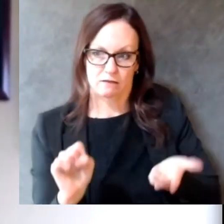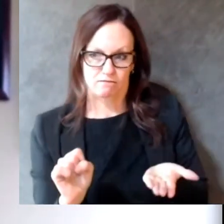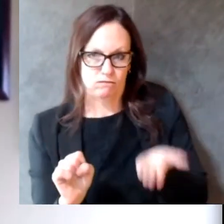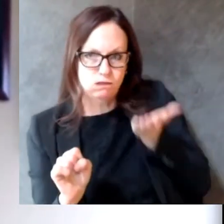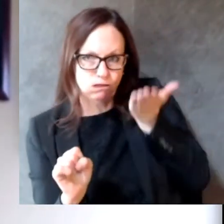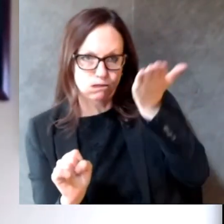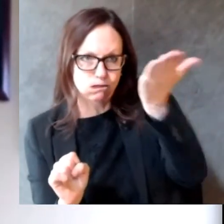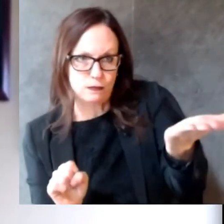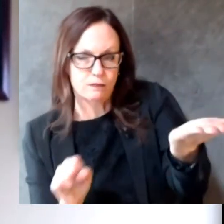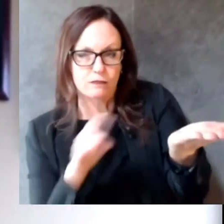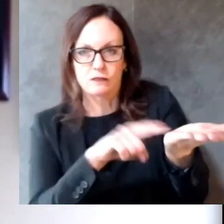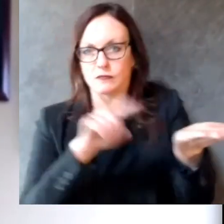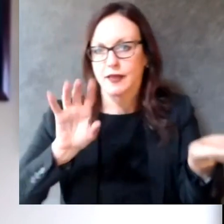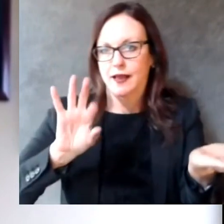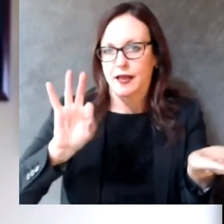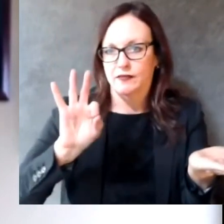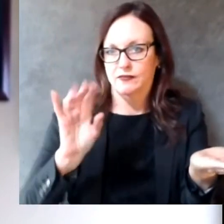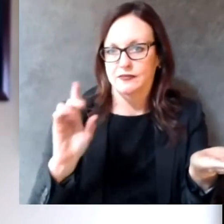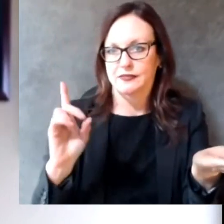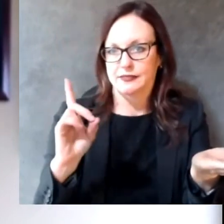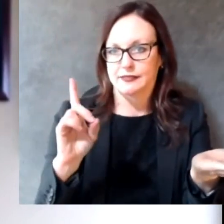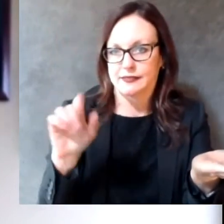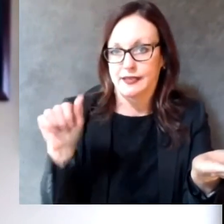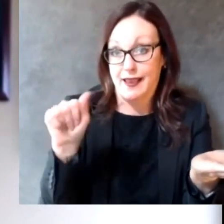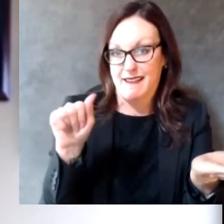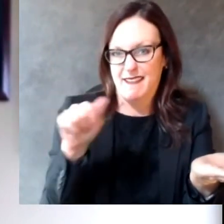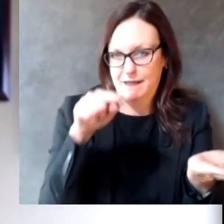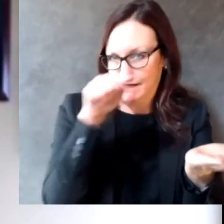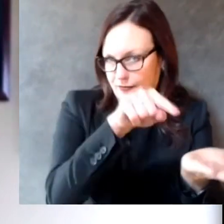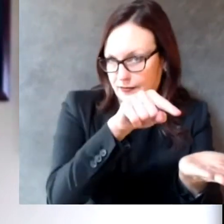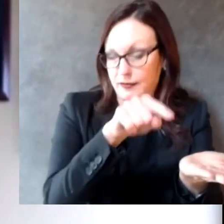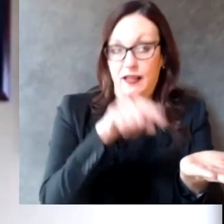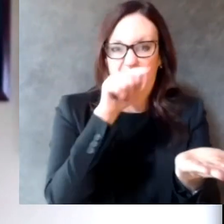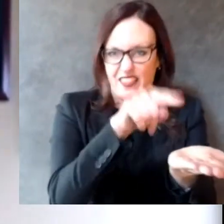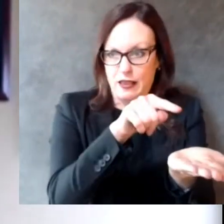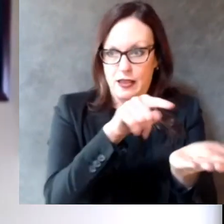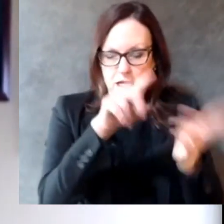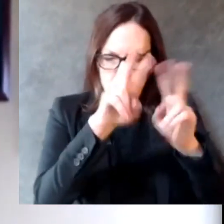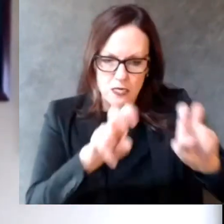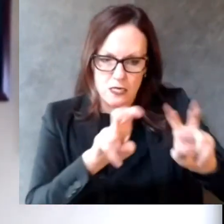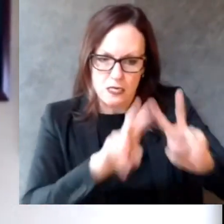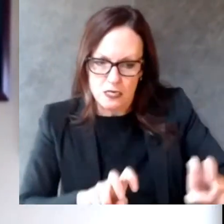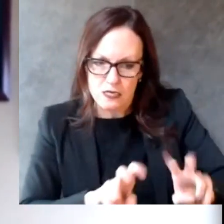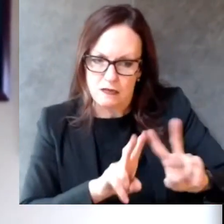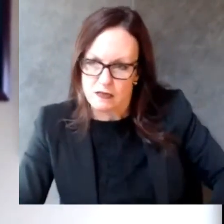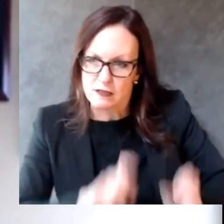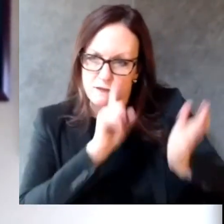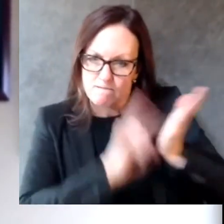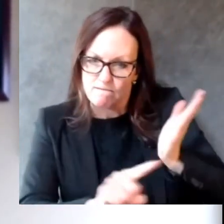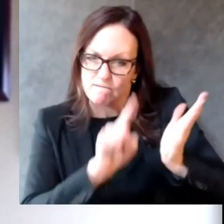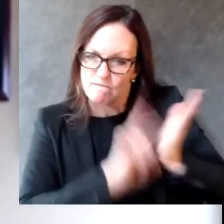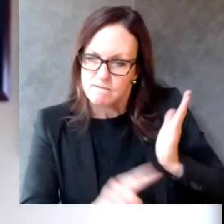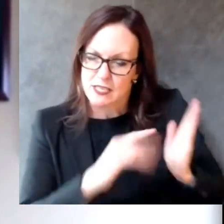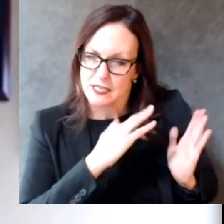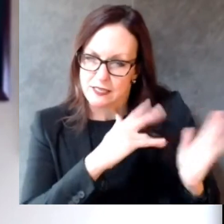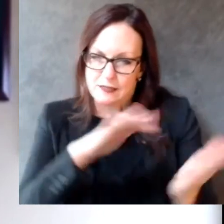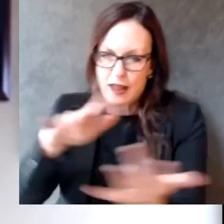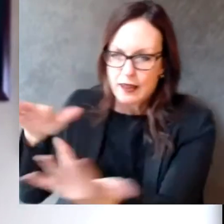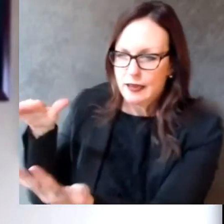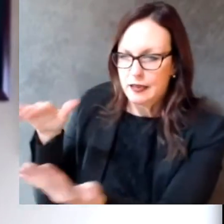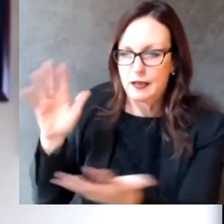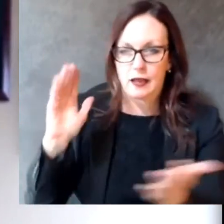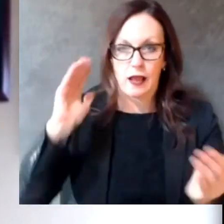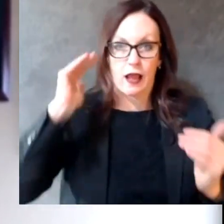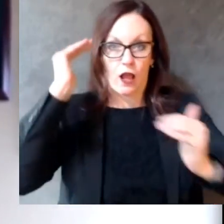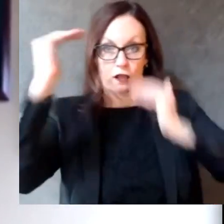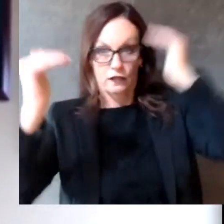was terrific news. It will depend on how the federal agencies review the totality of data, and they'll make their